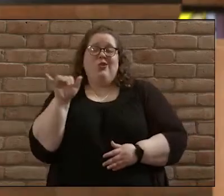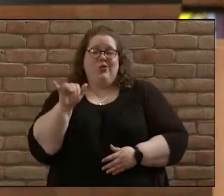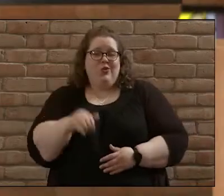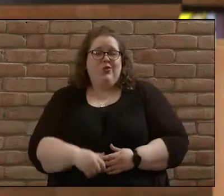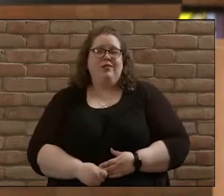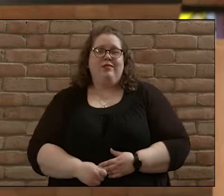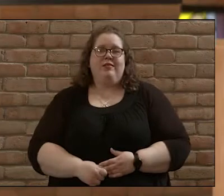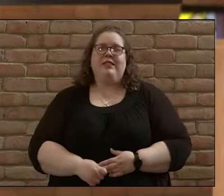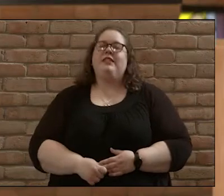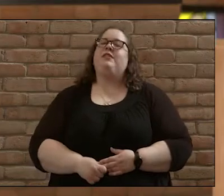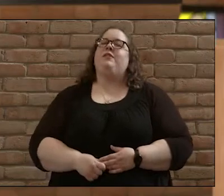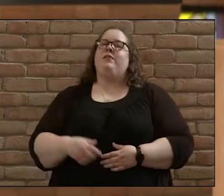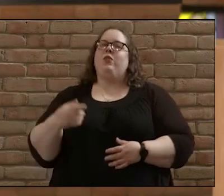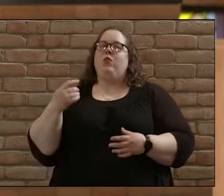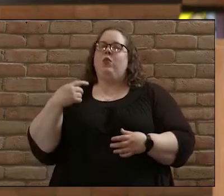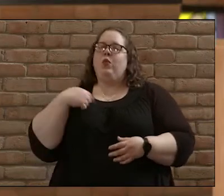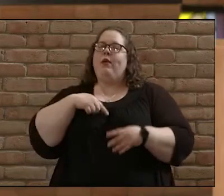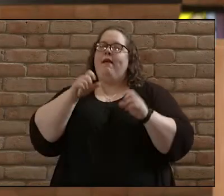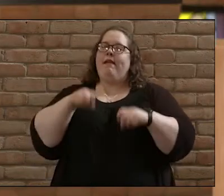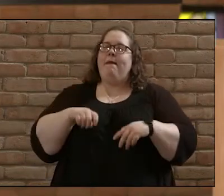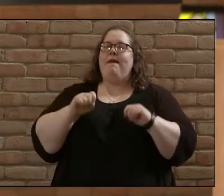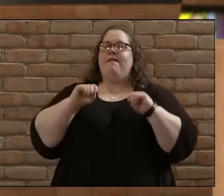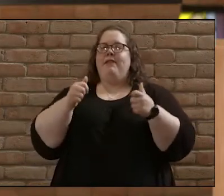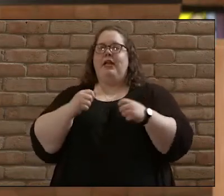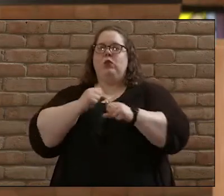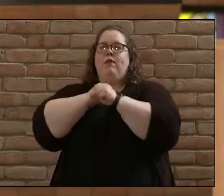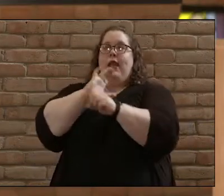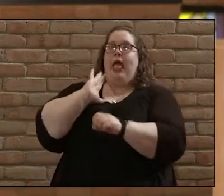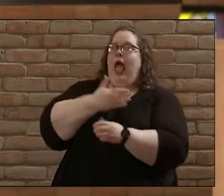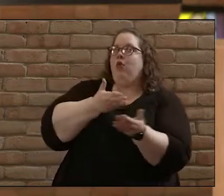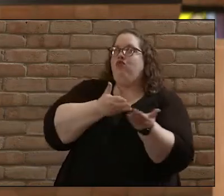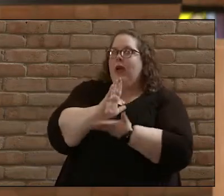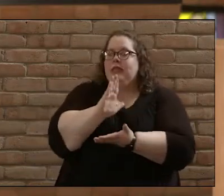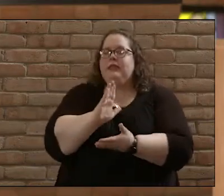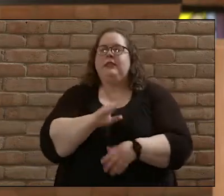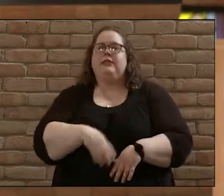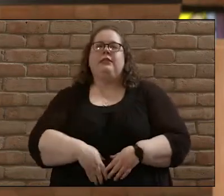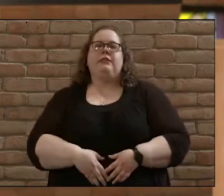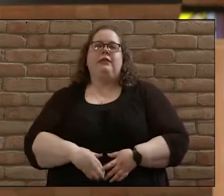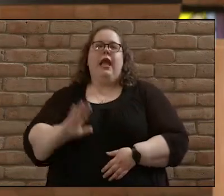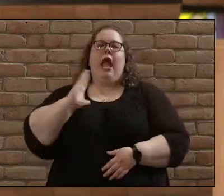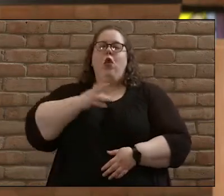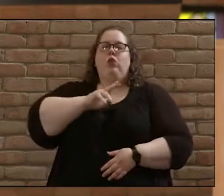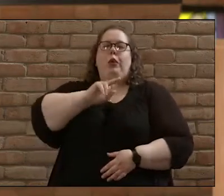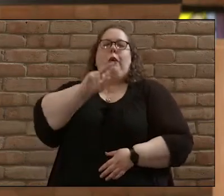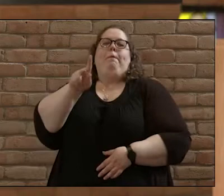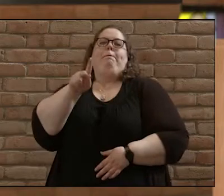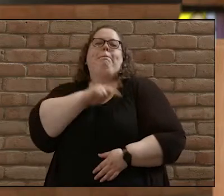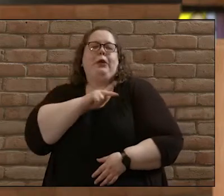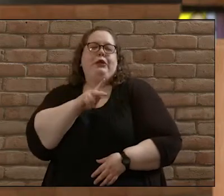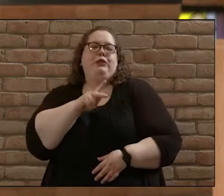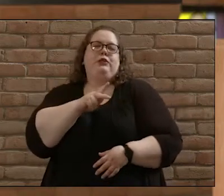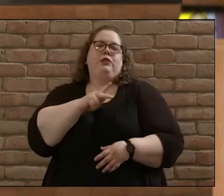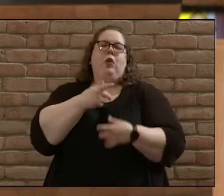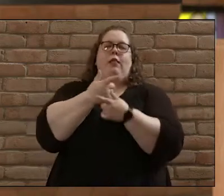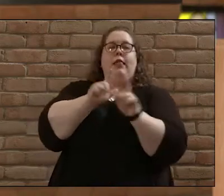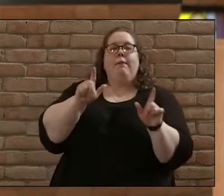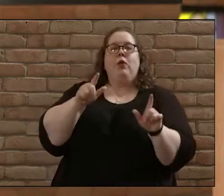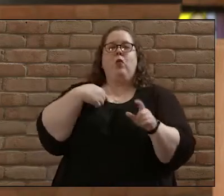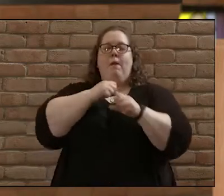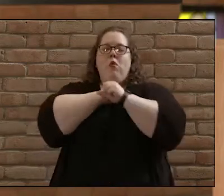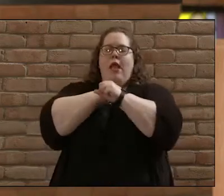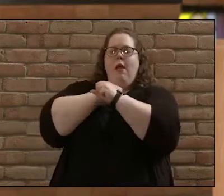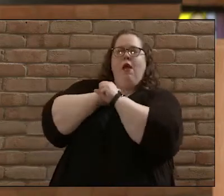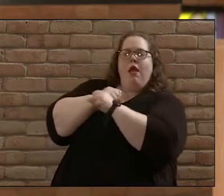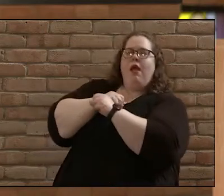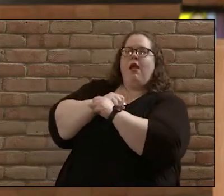defend our rights. We are so quick to protect our personal liberties that we actually